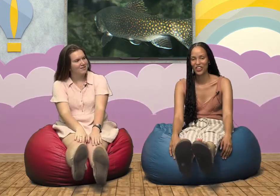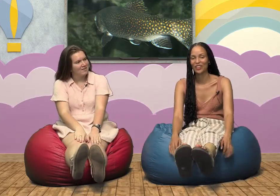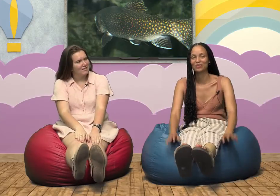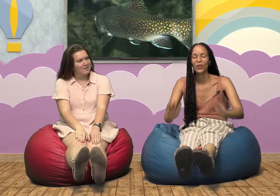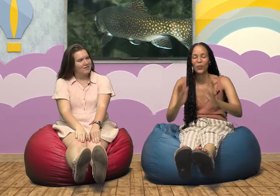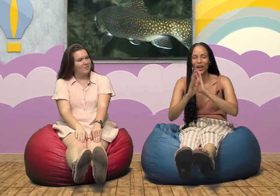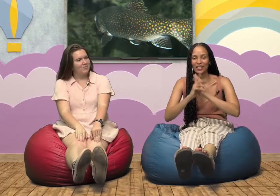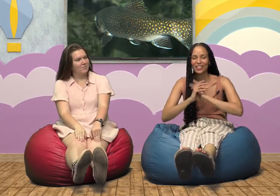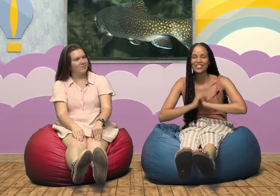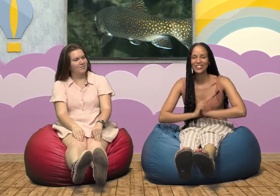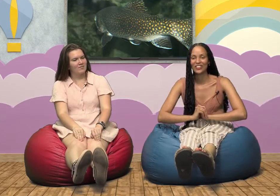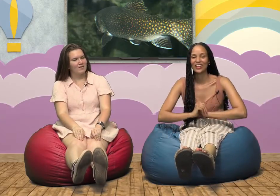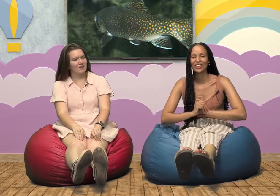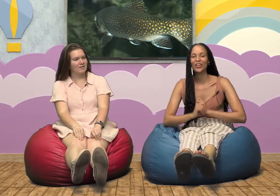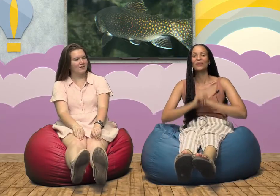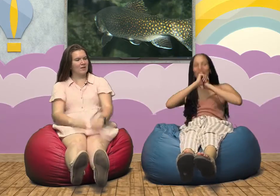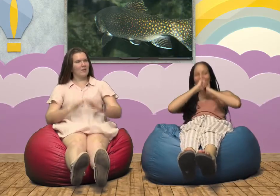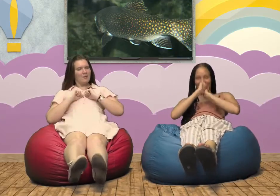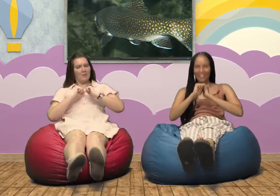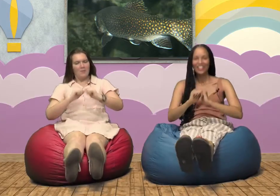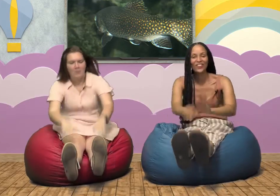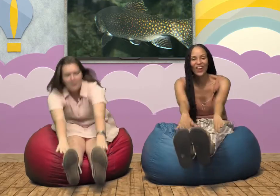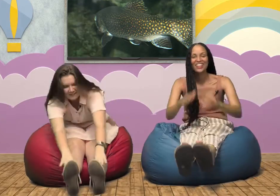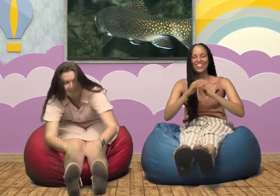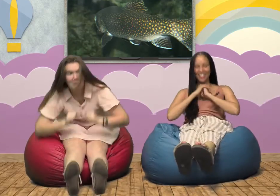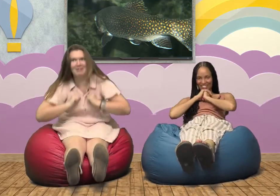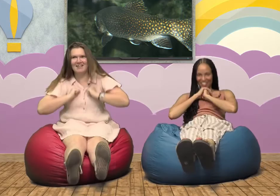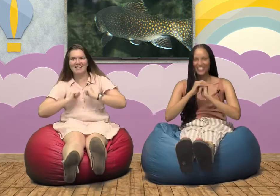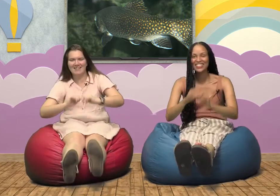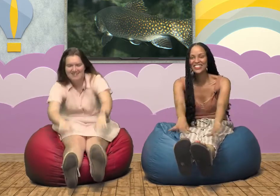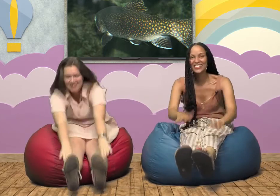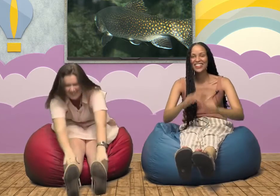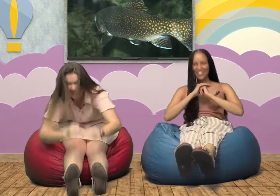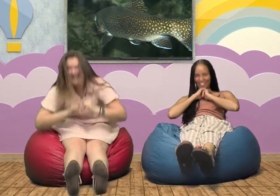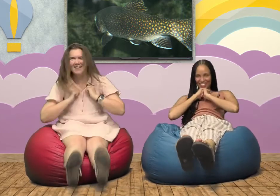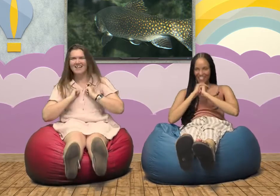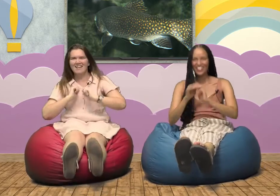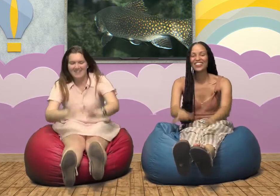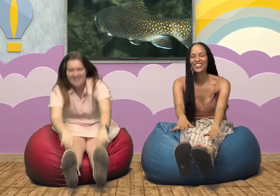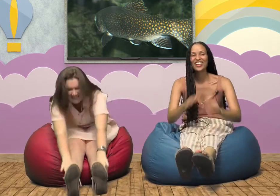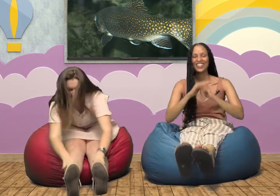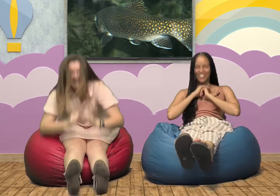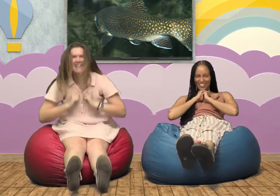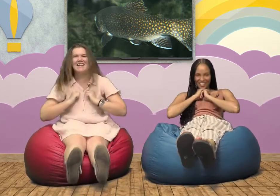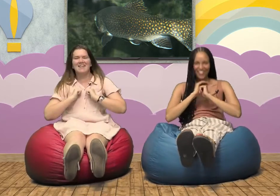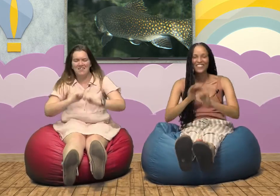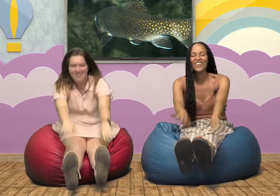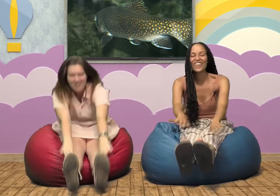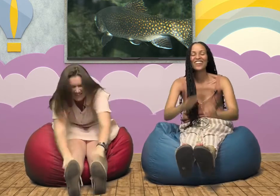try. try. 1, 2, 3. 1, One. 2,